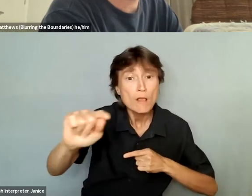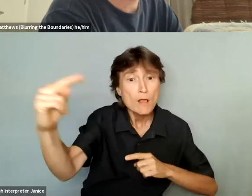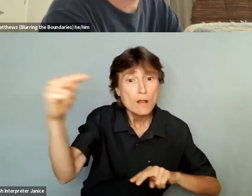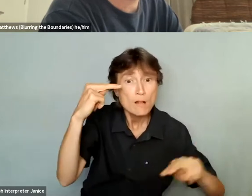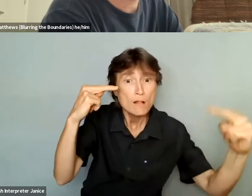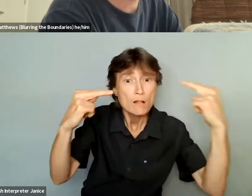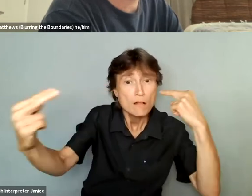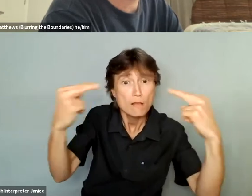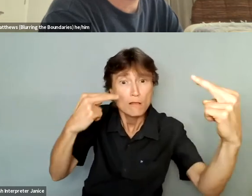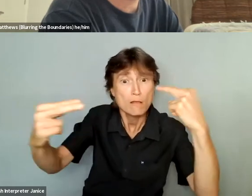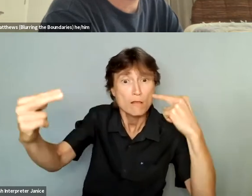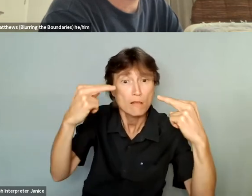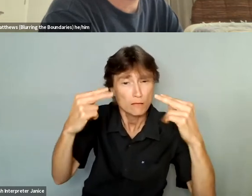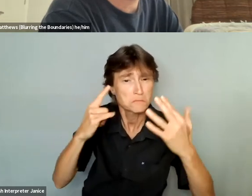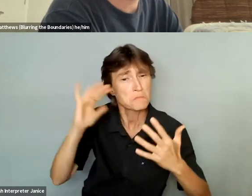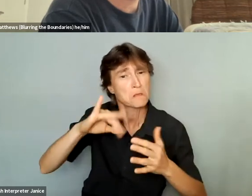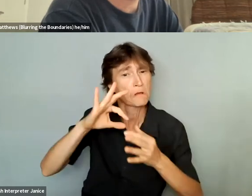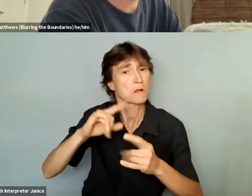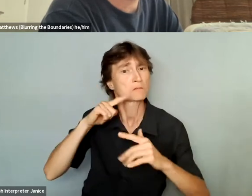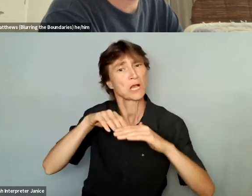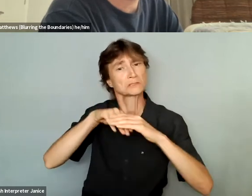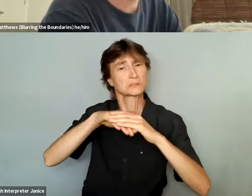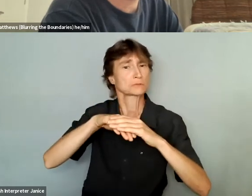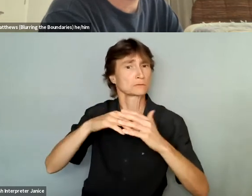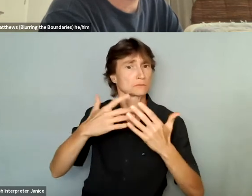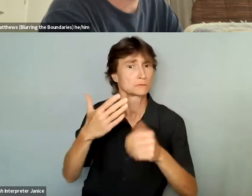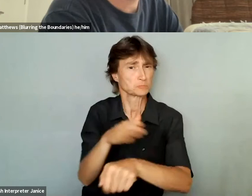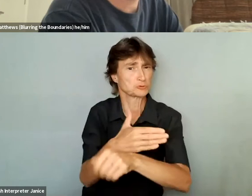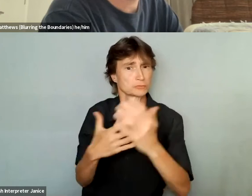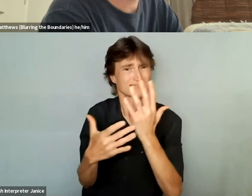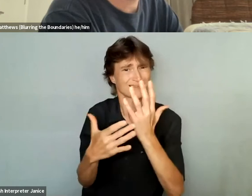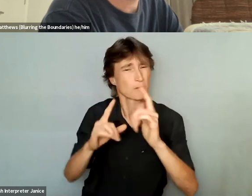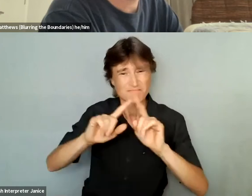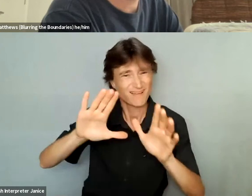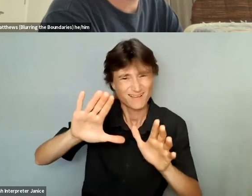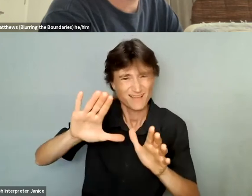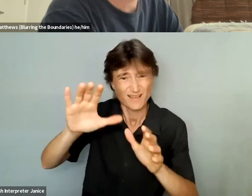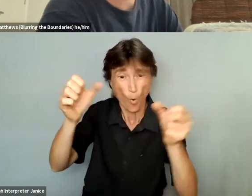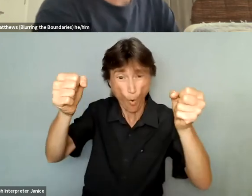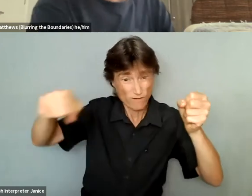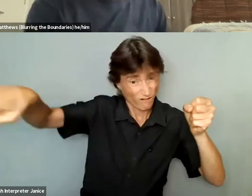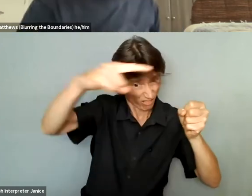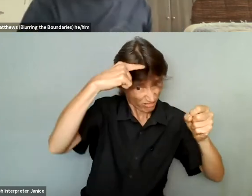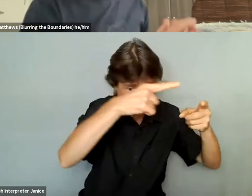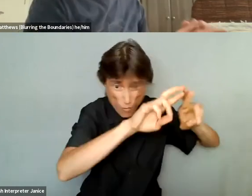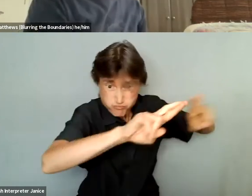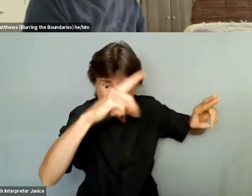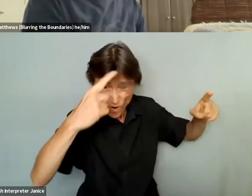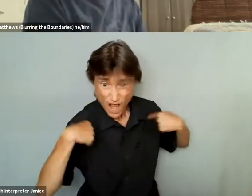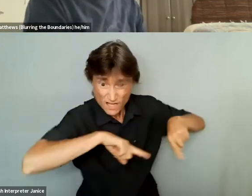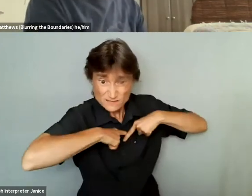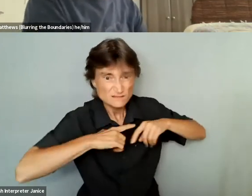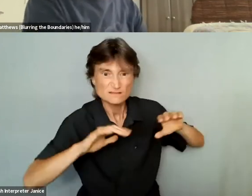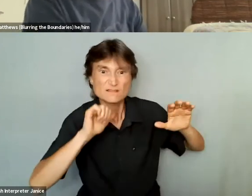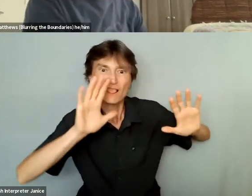music technology. And the way that we made these accessible to us was to ensure that what